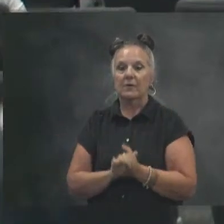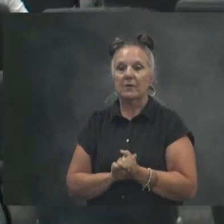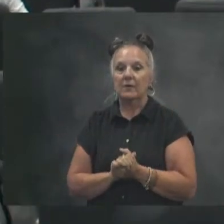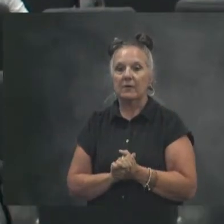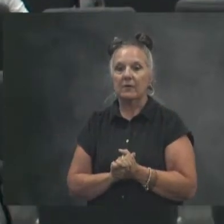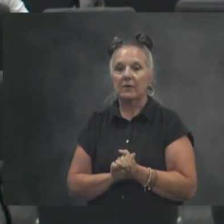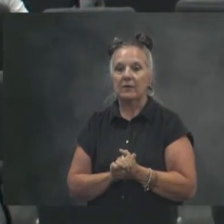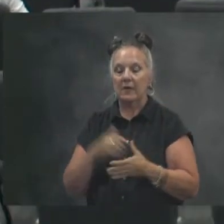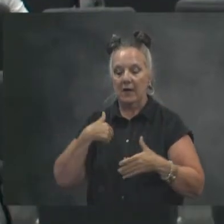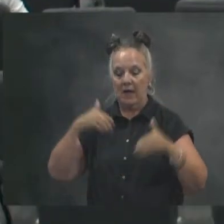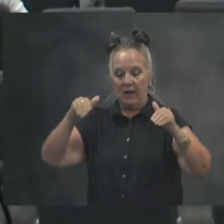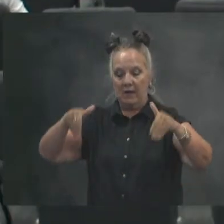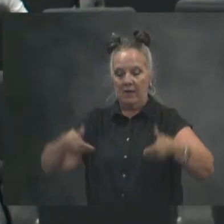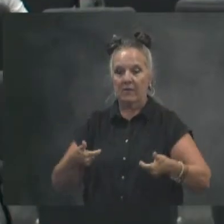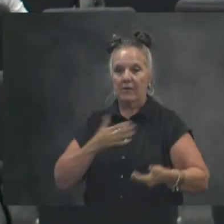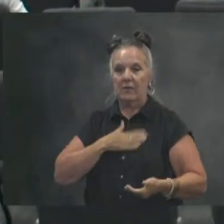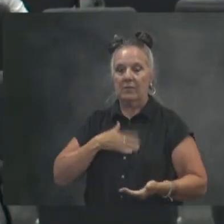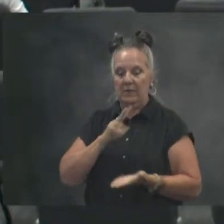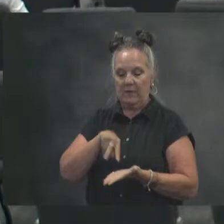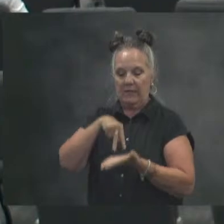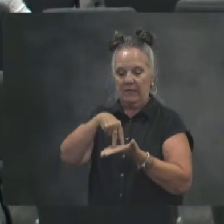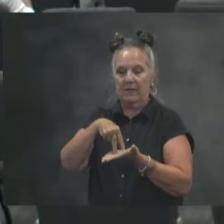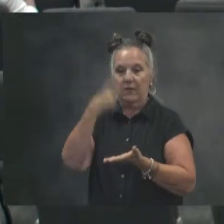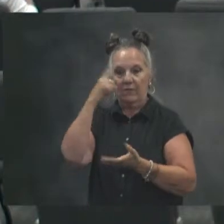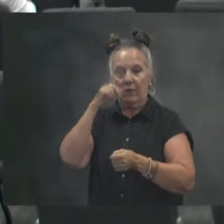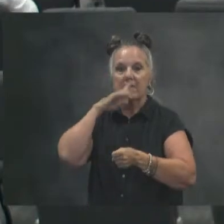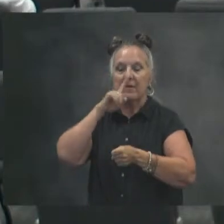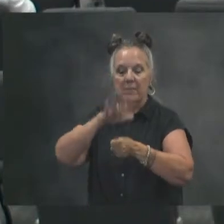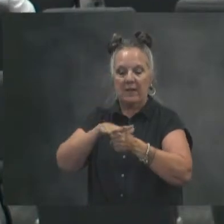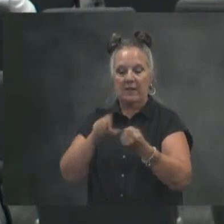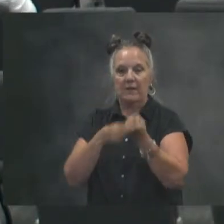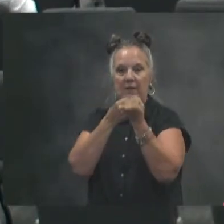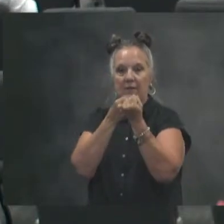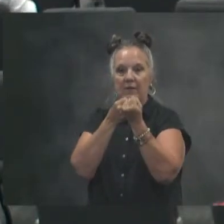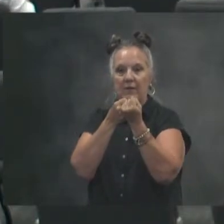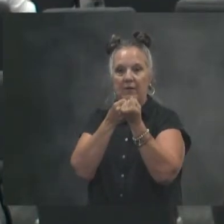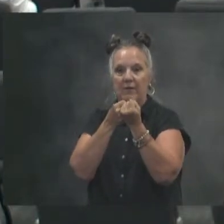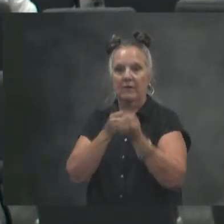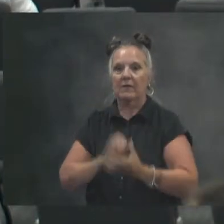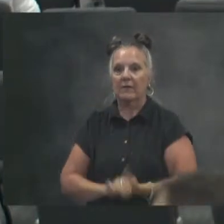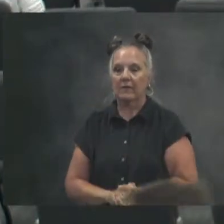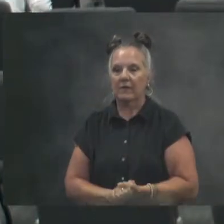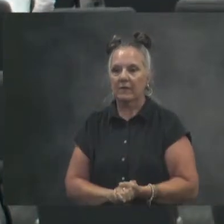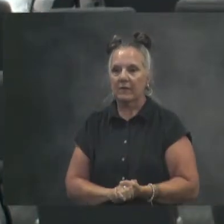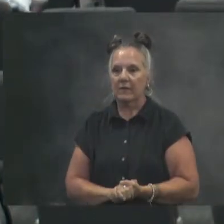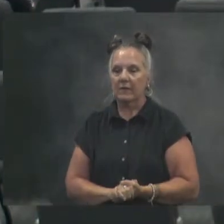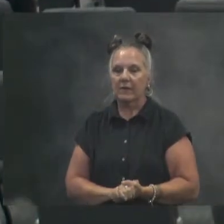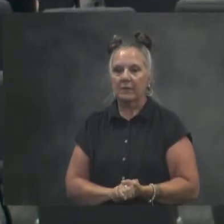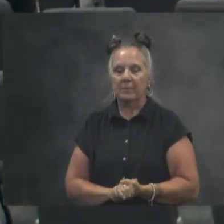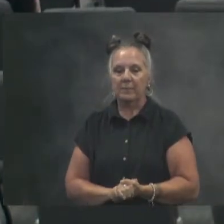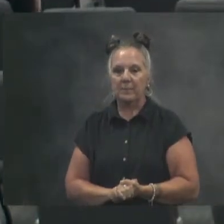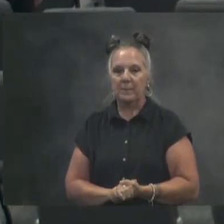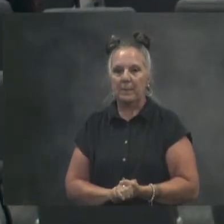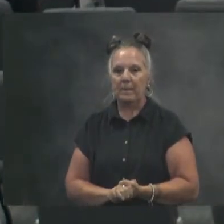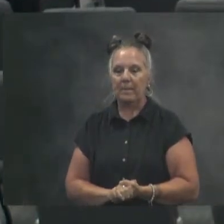I invite you to please stand with us for our Pledge of Allegiance, followed by a moment of silence.